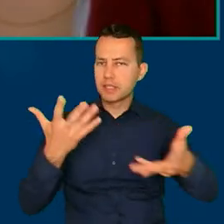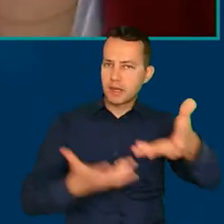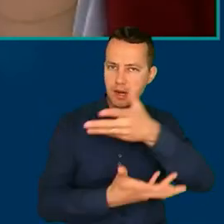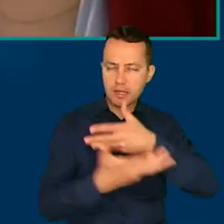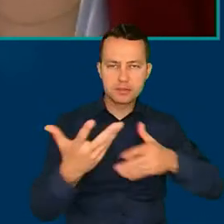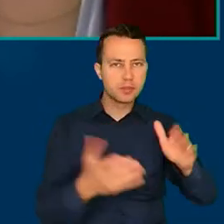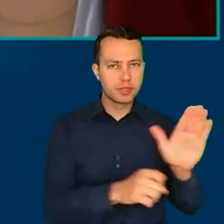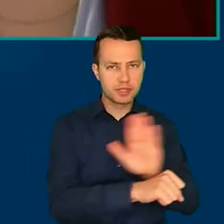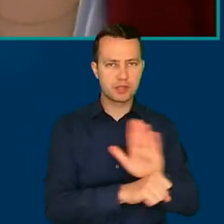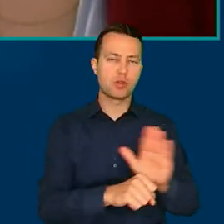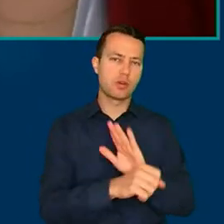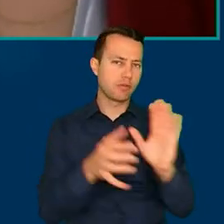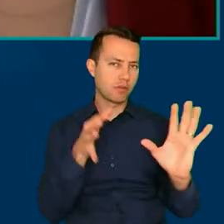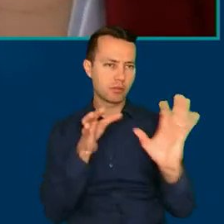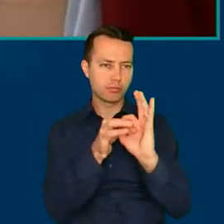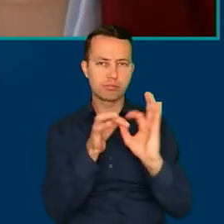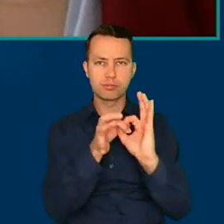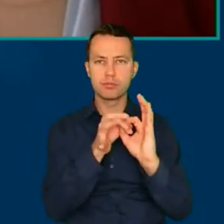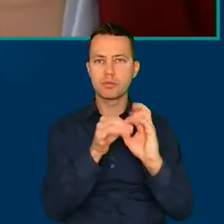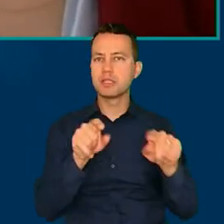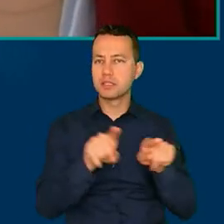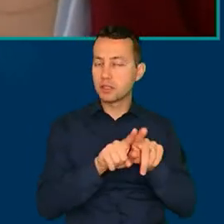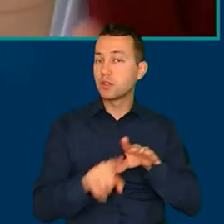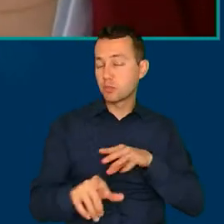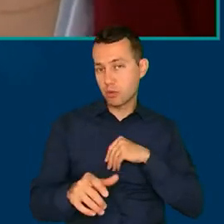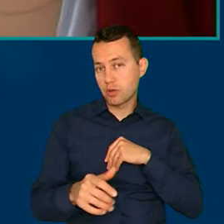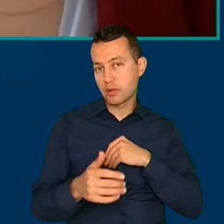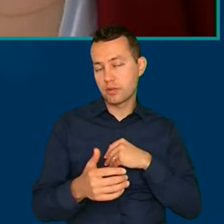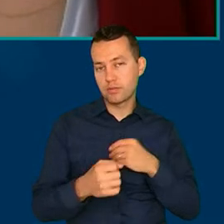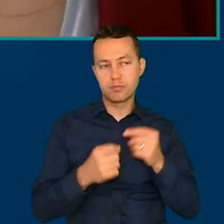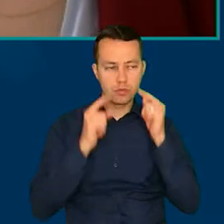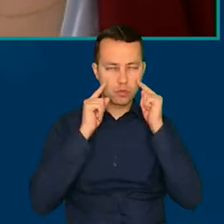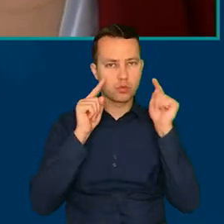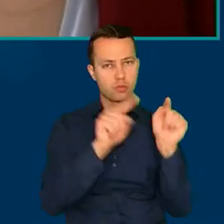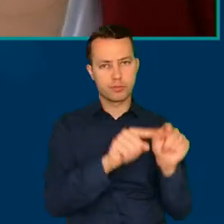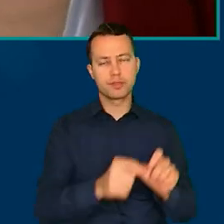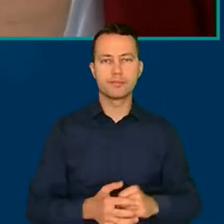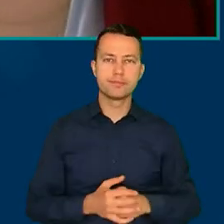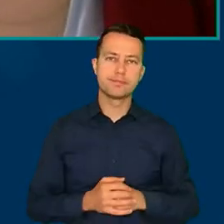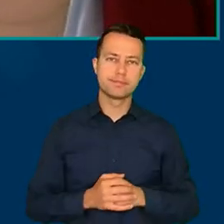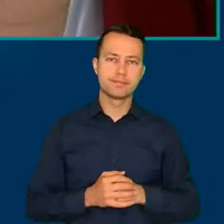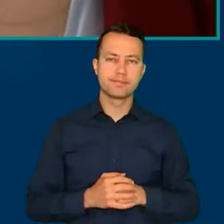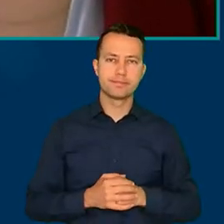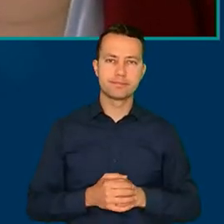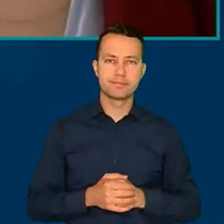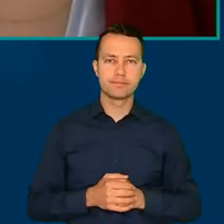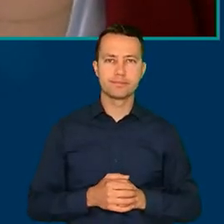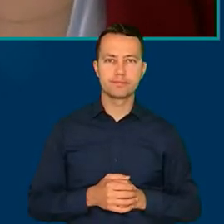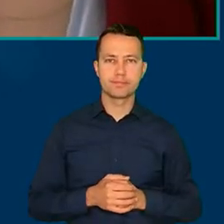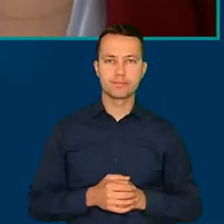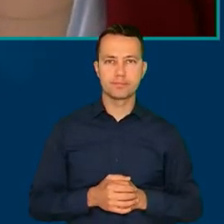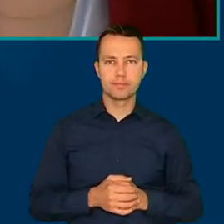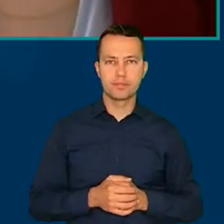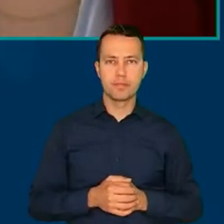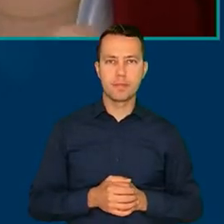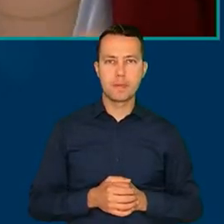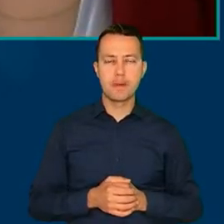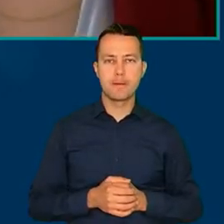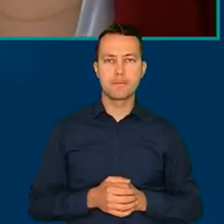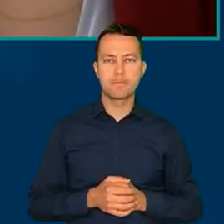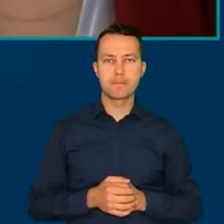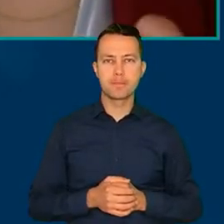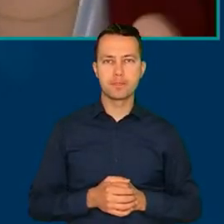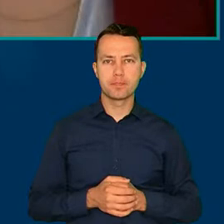primarily cotton garments. You might prioritize engagement with cotton suppliers rather than those